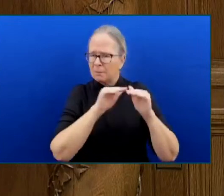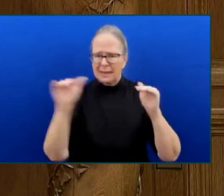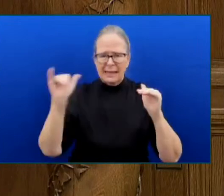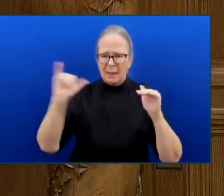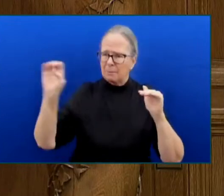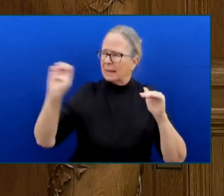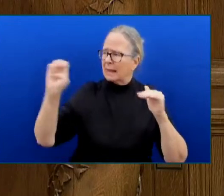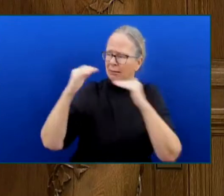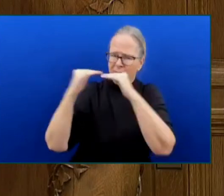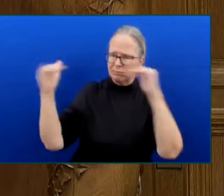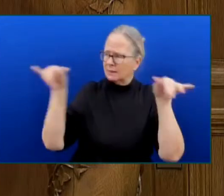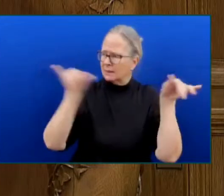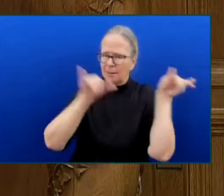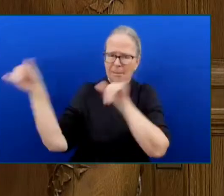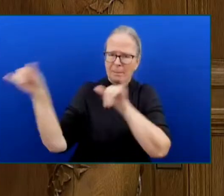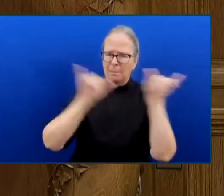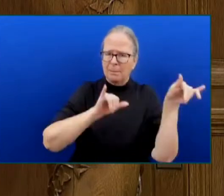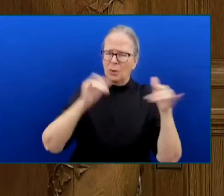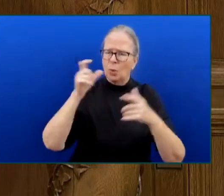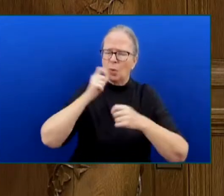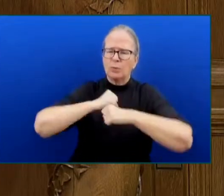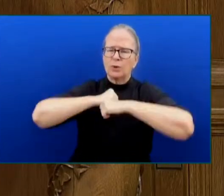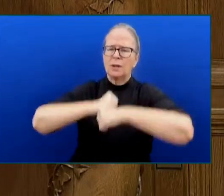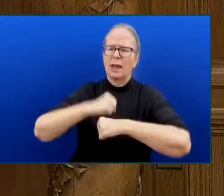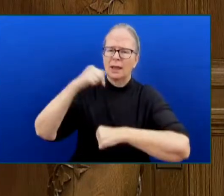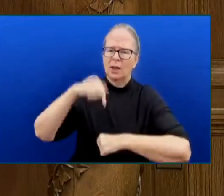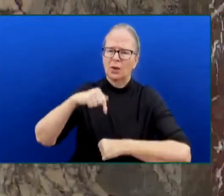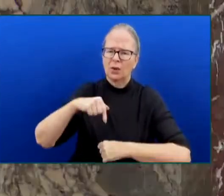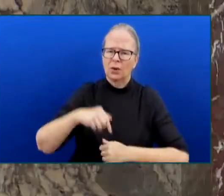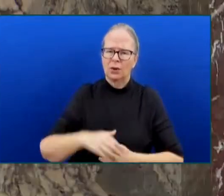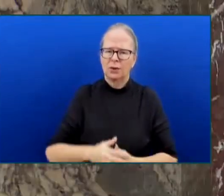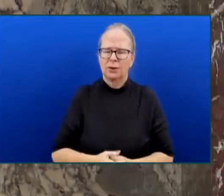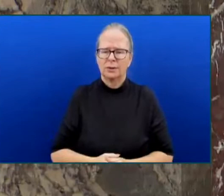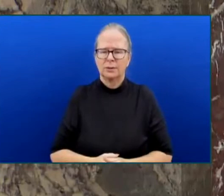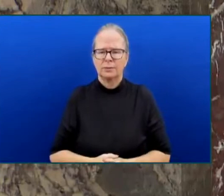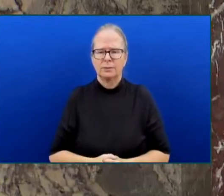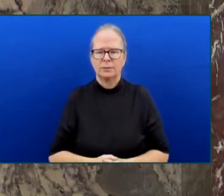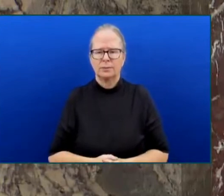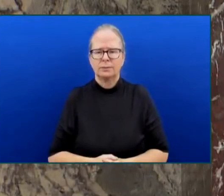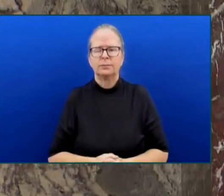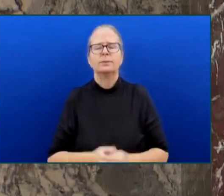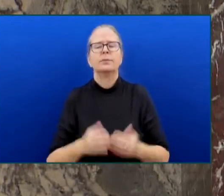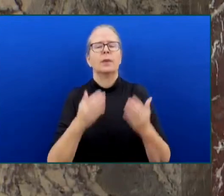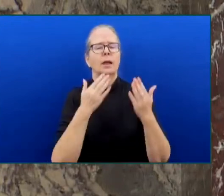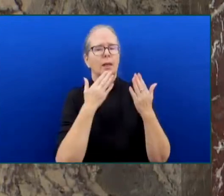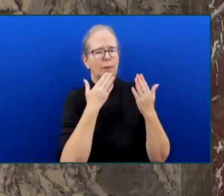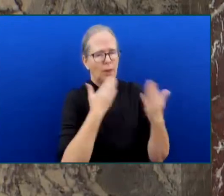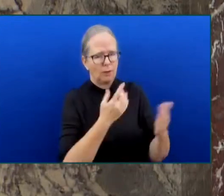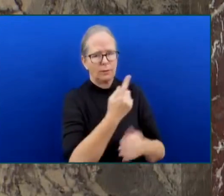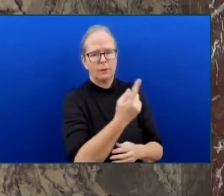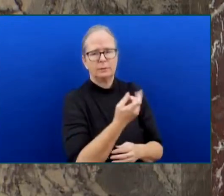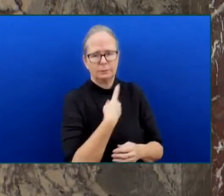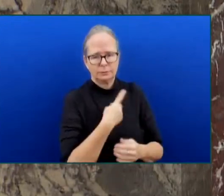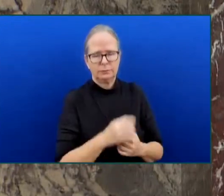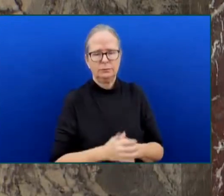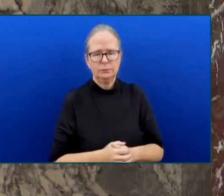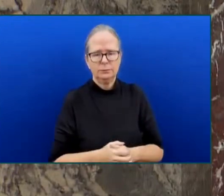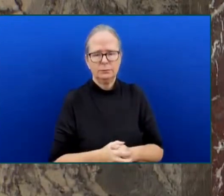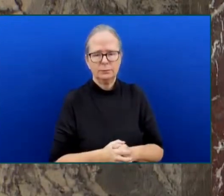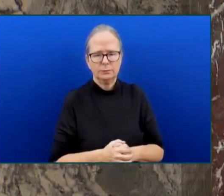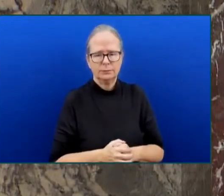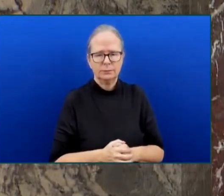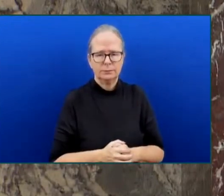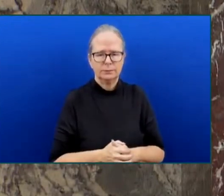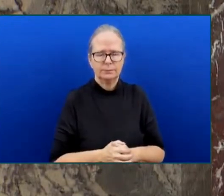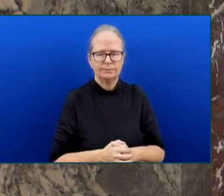Minister. Thank you, Mr. Speaker. Thank you to the member for the question. Mr. Speaker, I noticed that